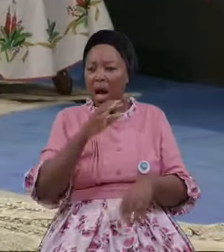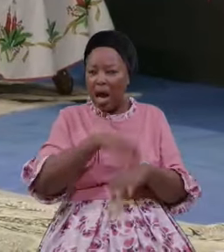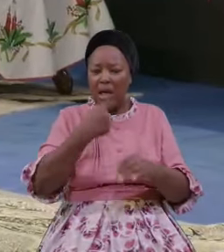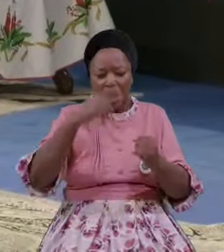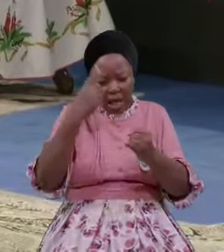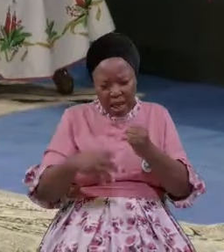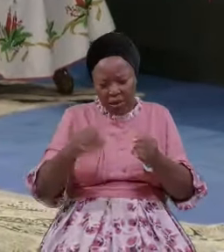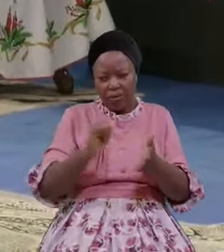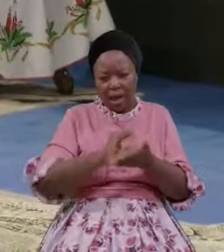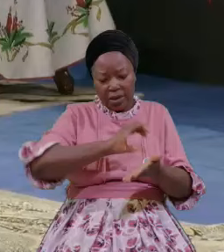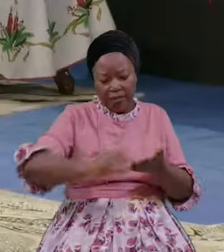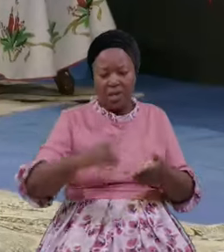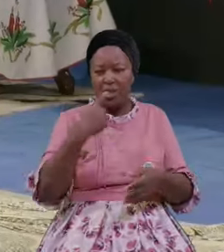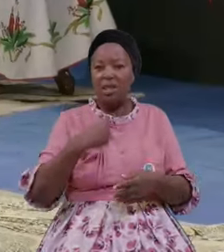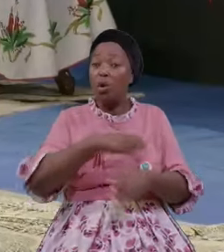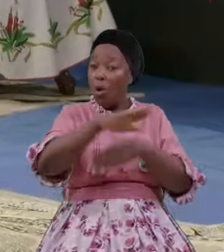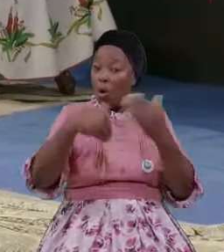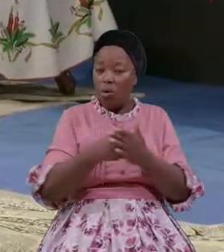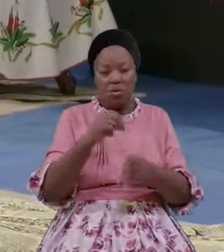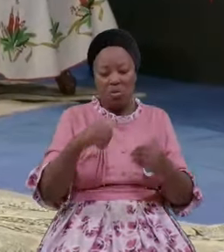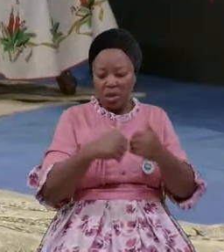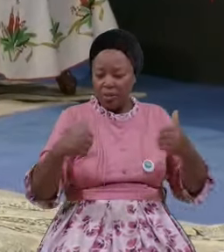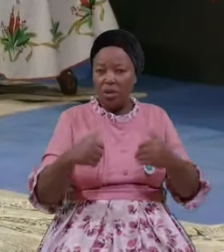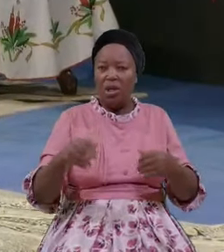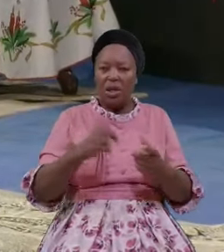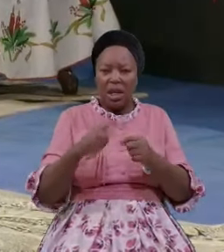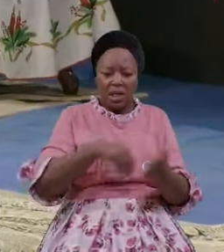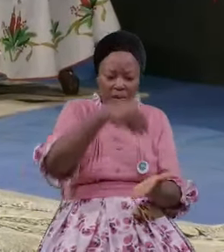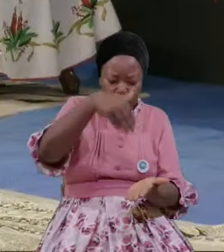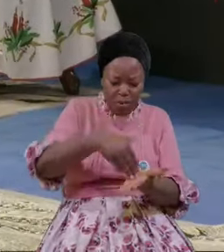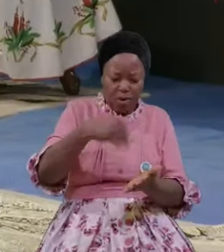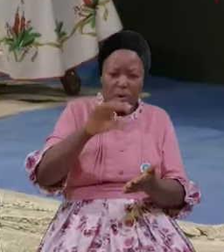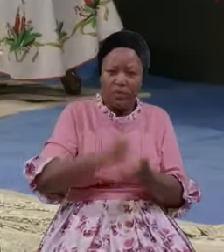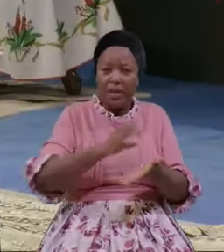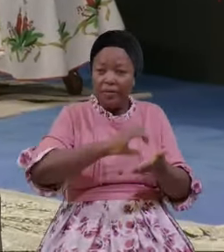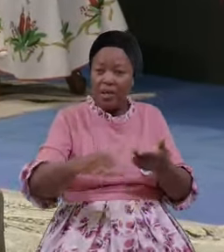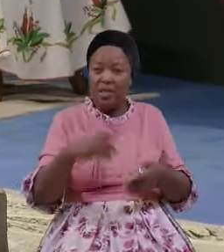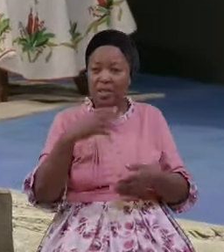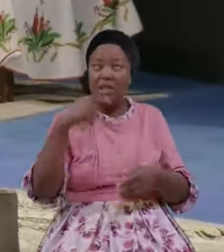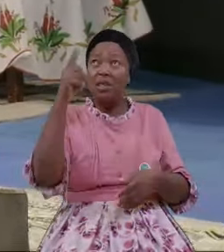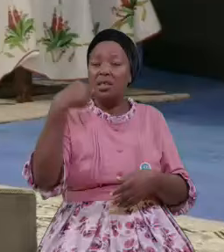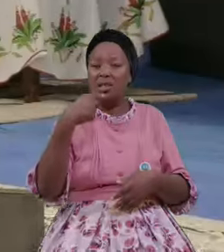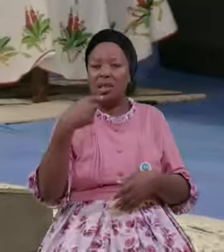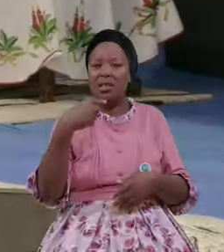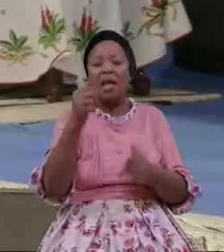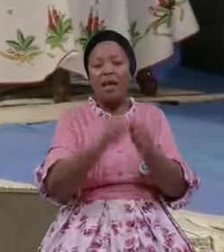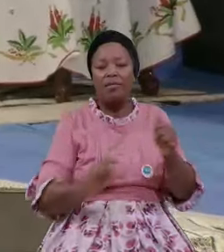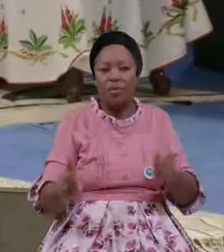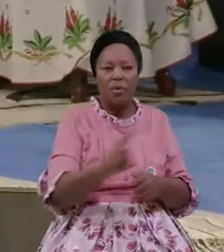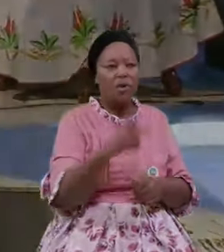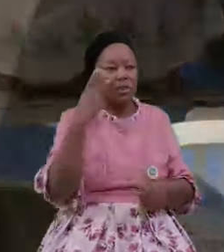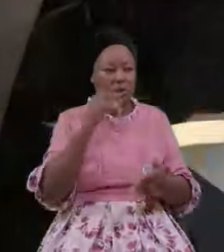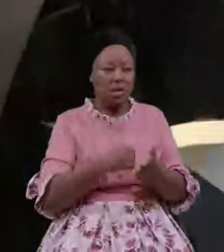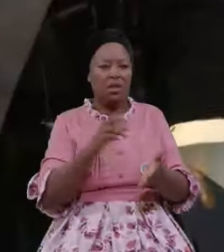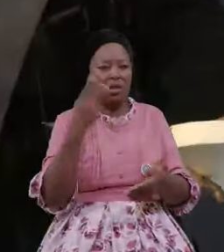says all, no exception. In the middle of that verse, it says Everyone, look at that. Look at that.